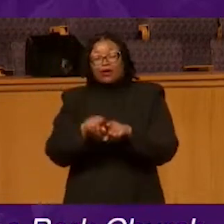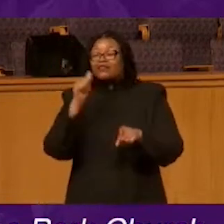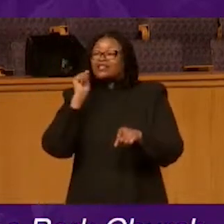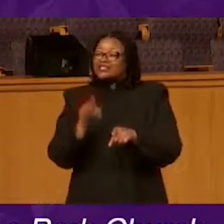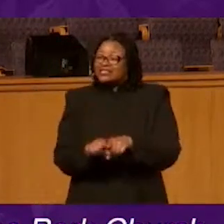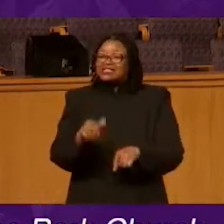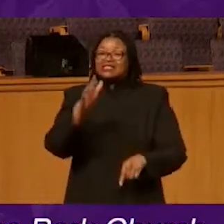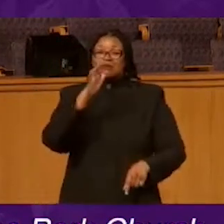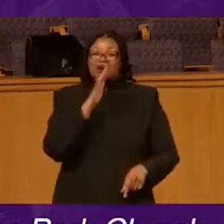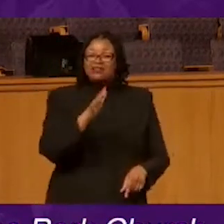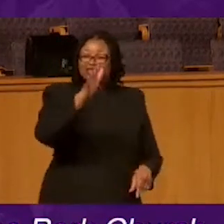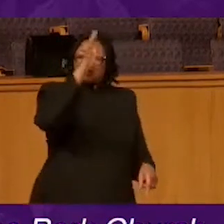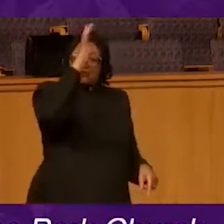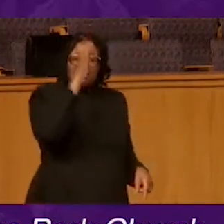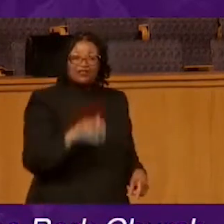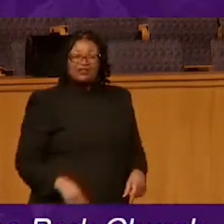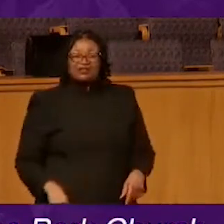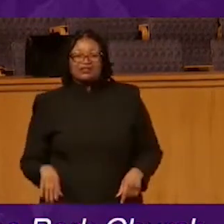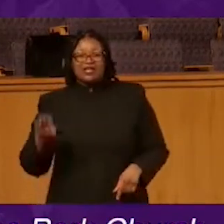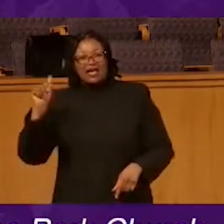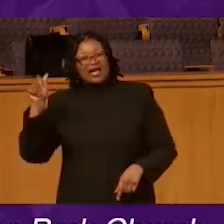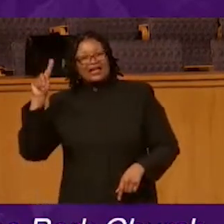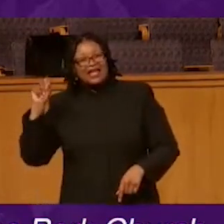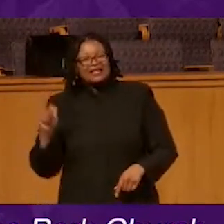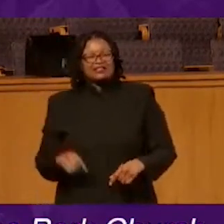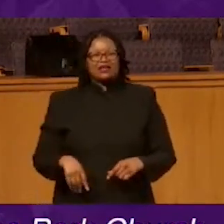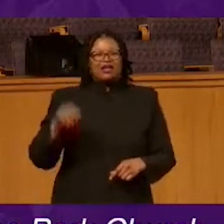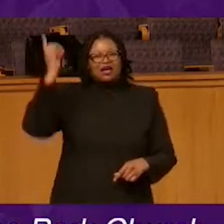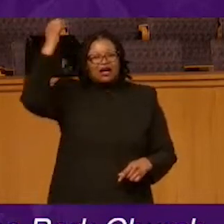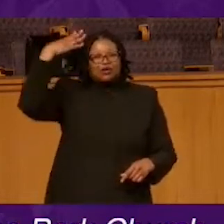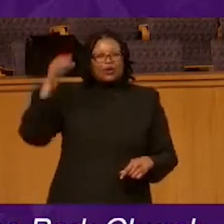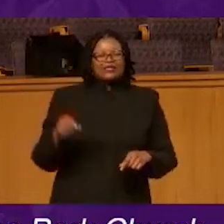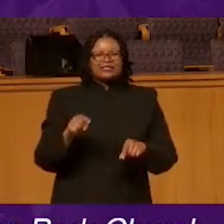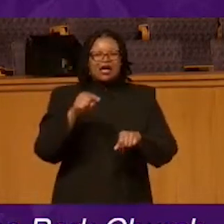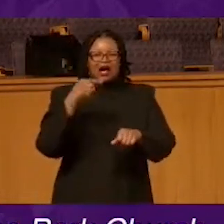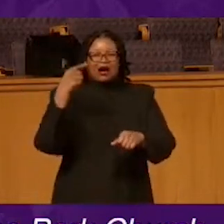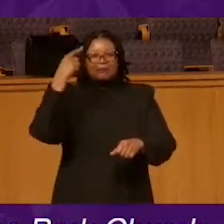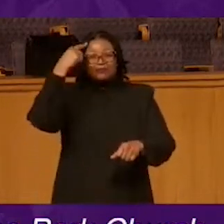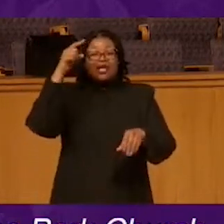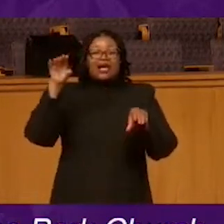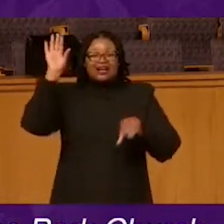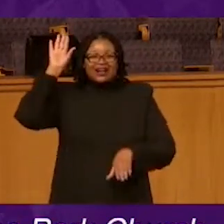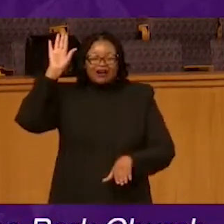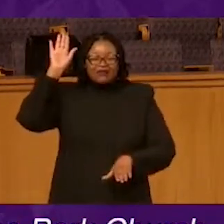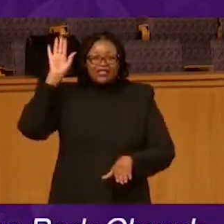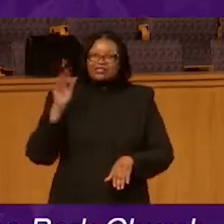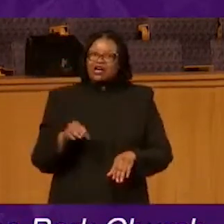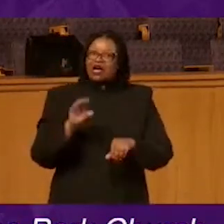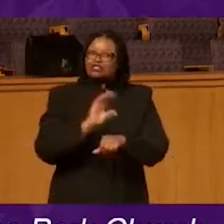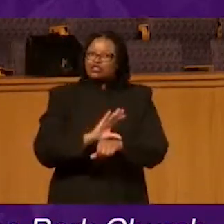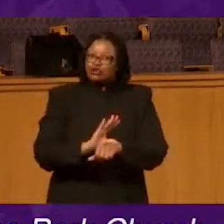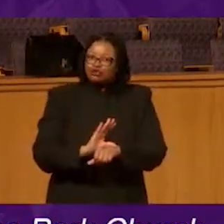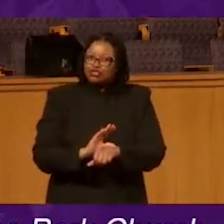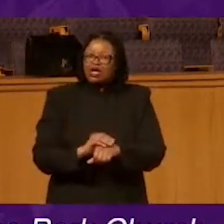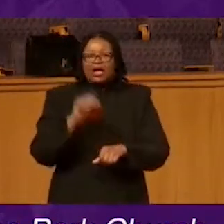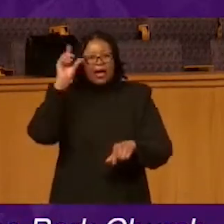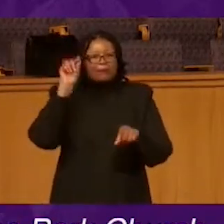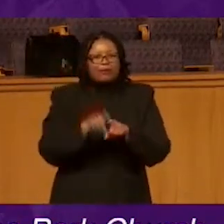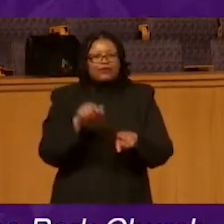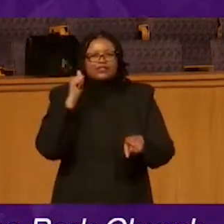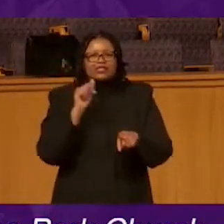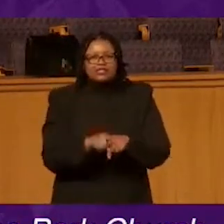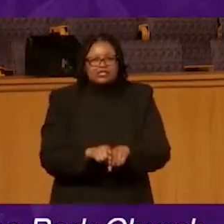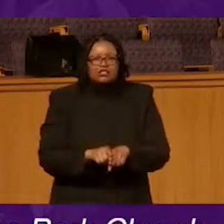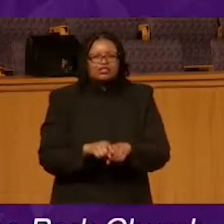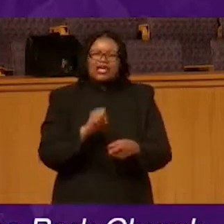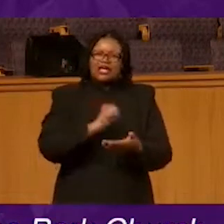mothers and fathers. In Atlanta, it was at Grace Covenant Baptist Church. I found mothers and fathers and sisters and brothers. As a